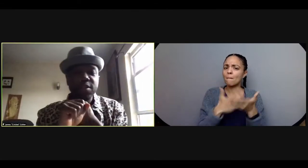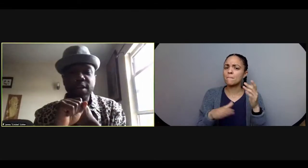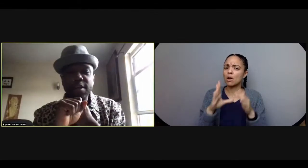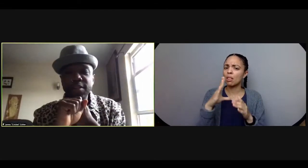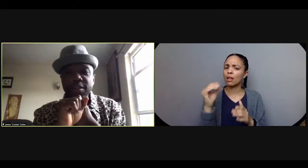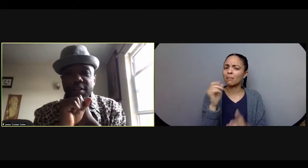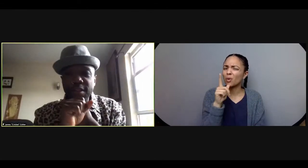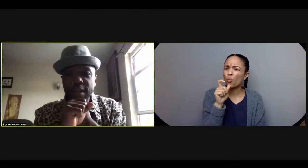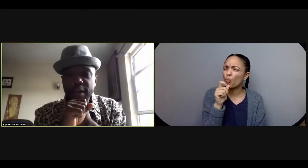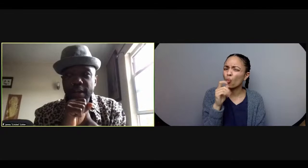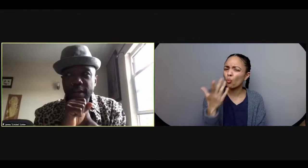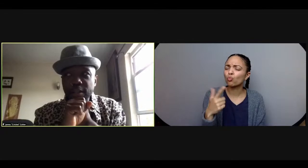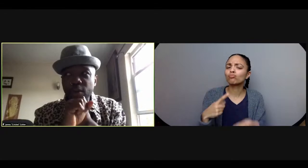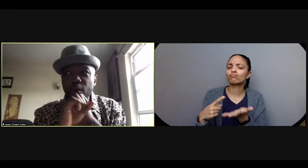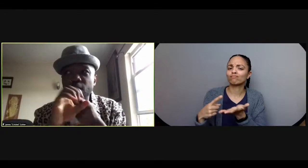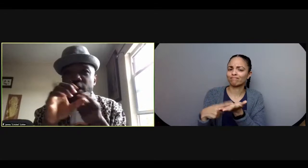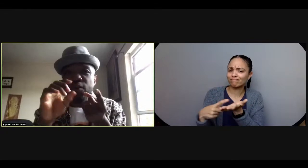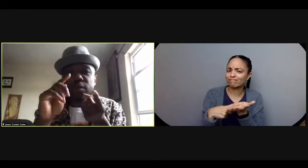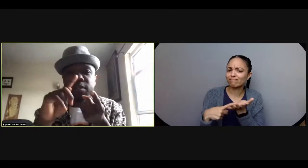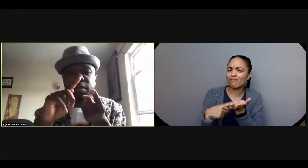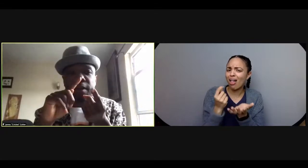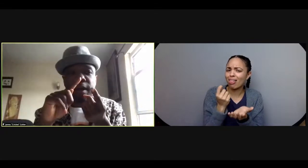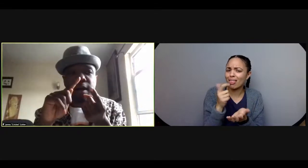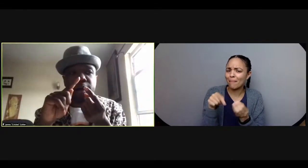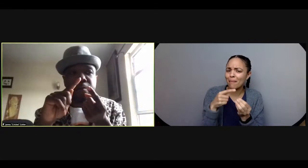The core was